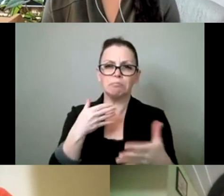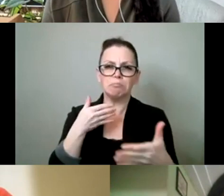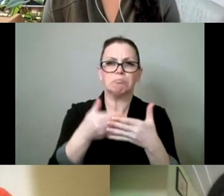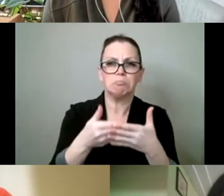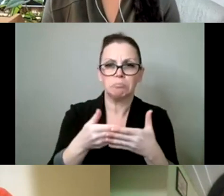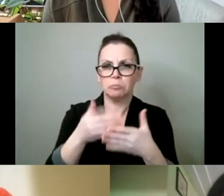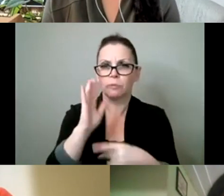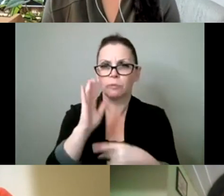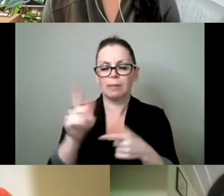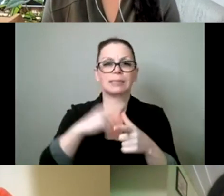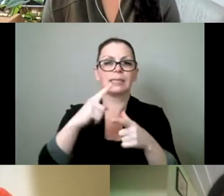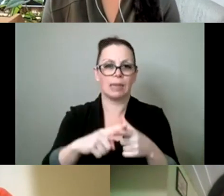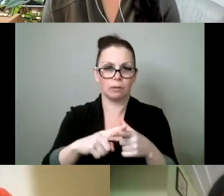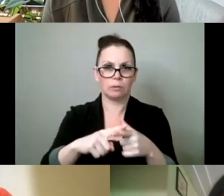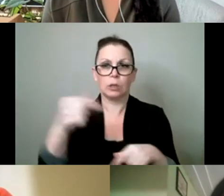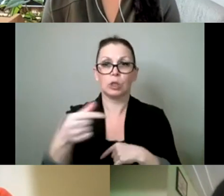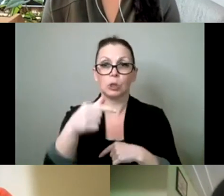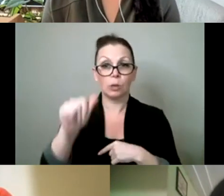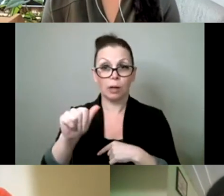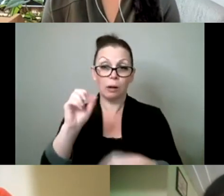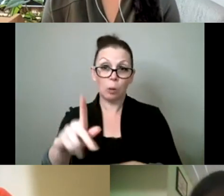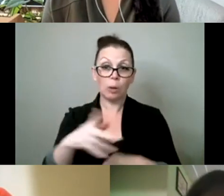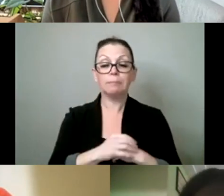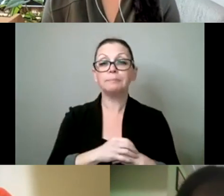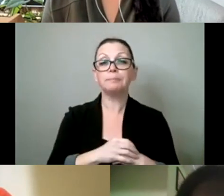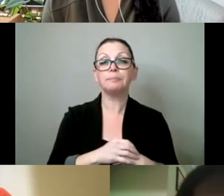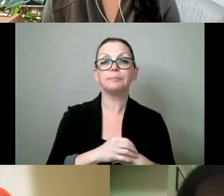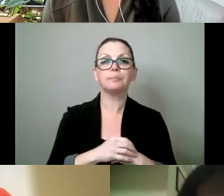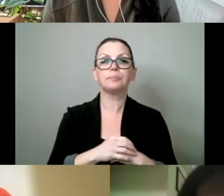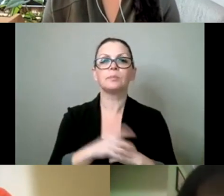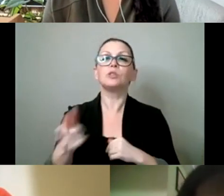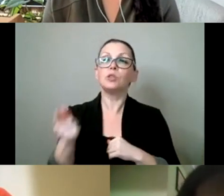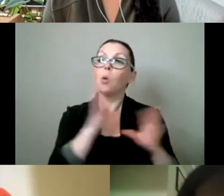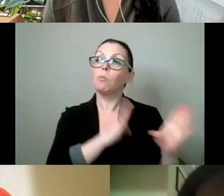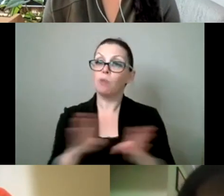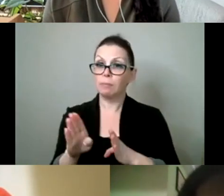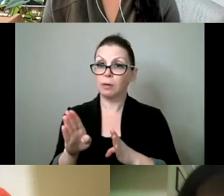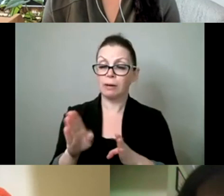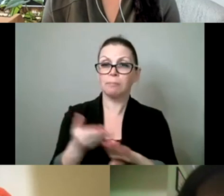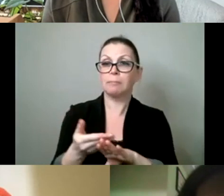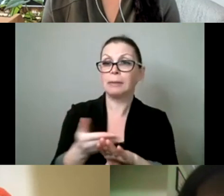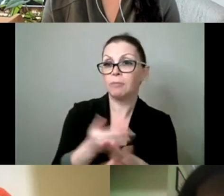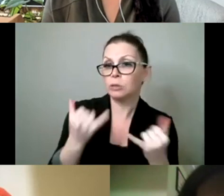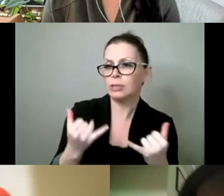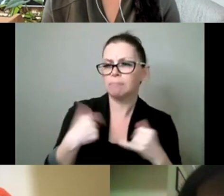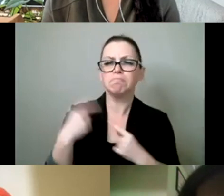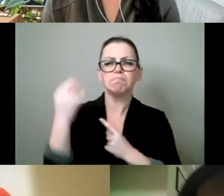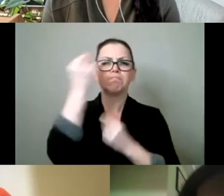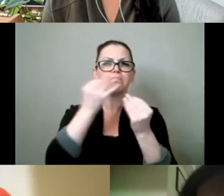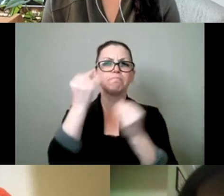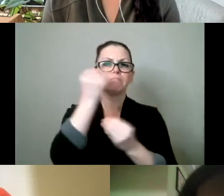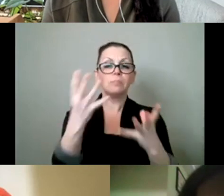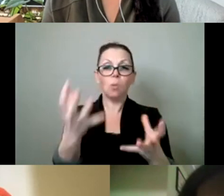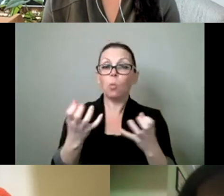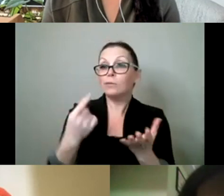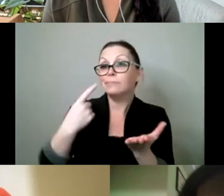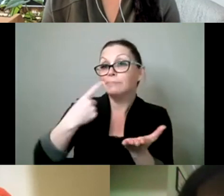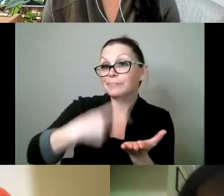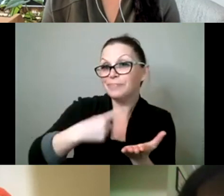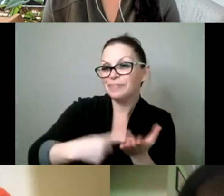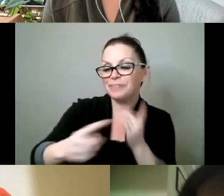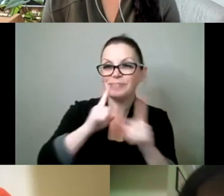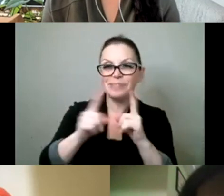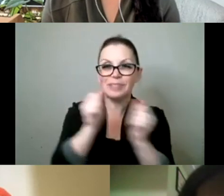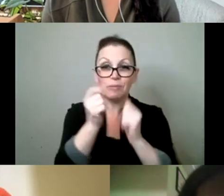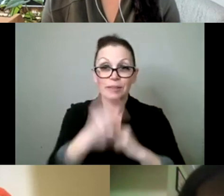All right. Okay, so in preparation for today, I was thinking about what I wanted to talk about with